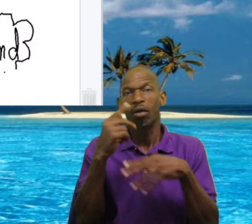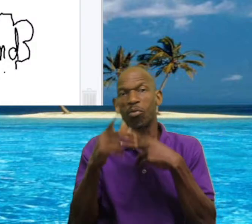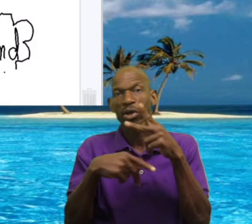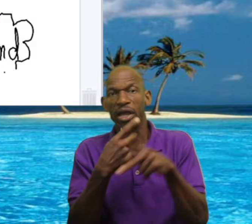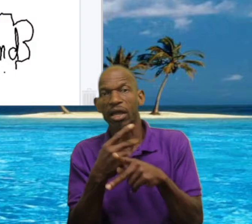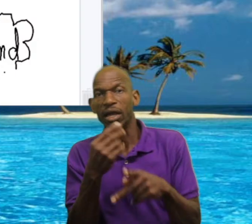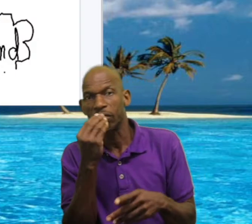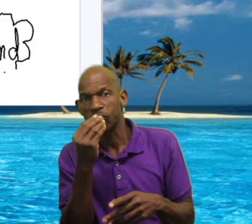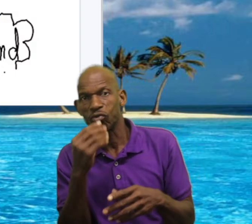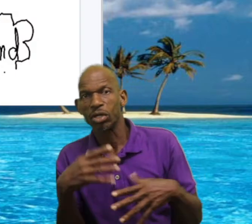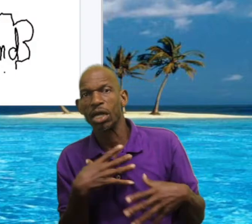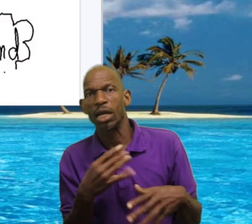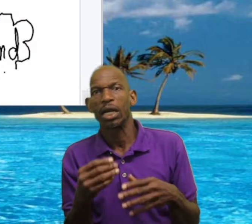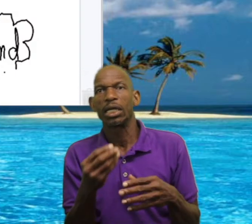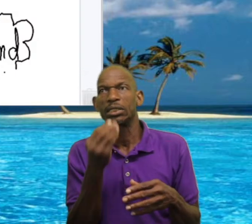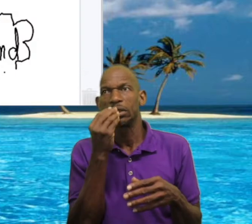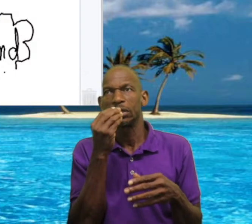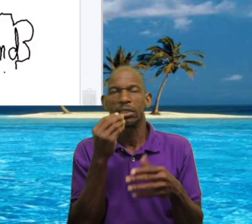roti,